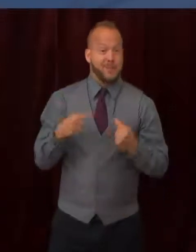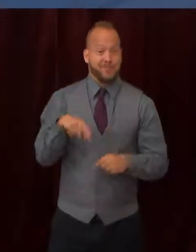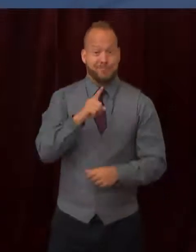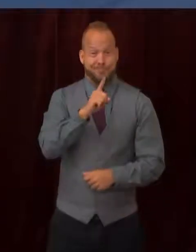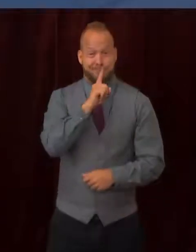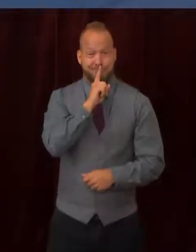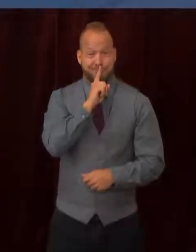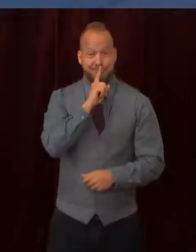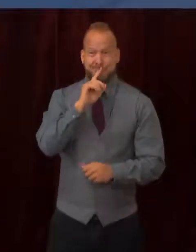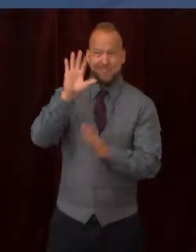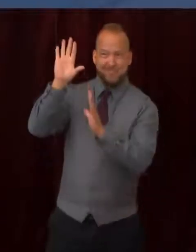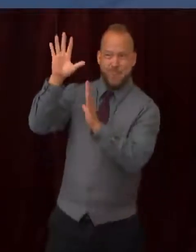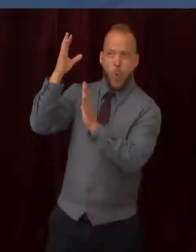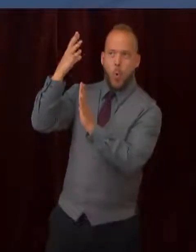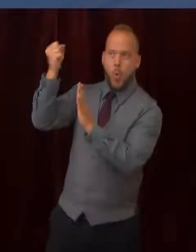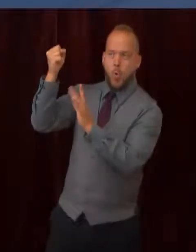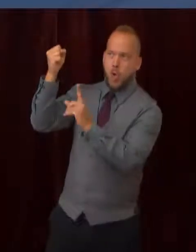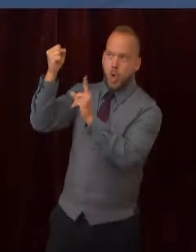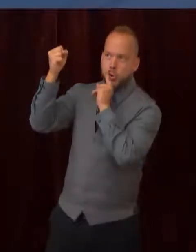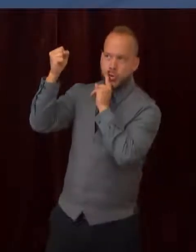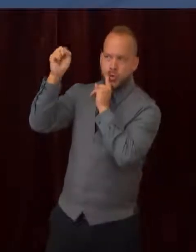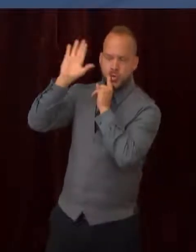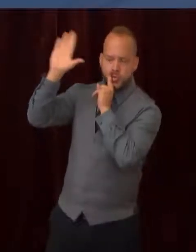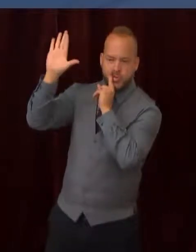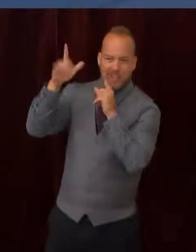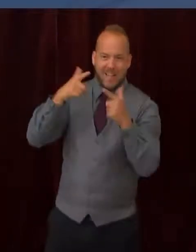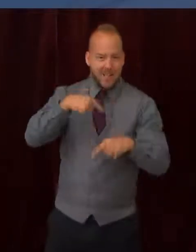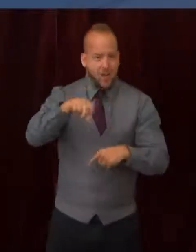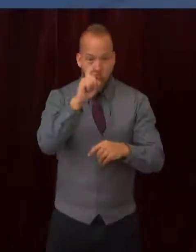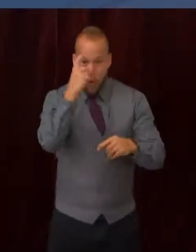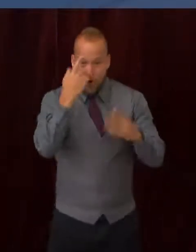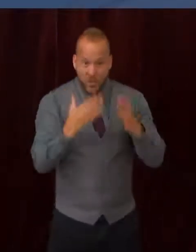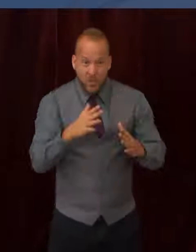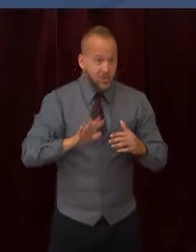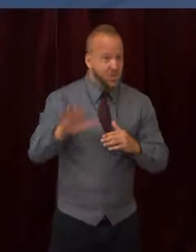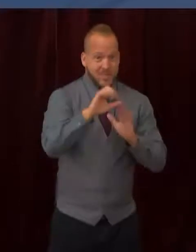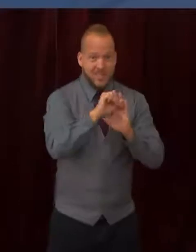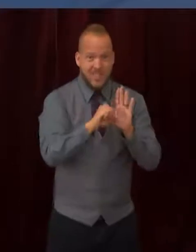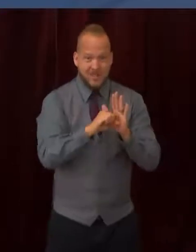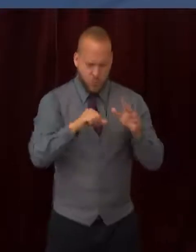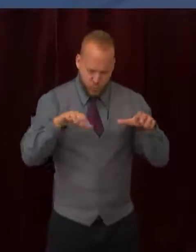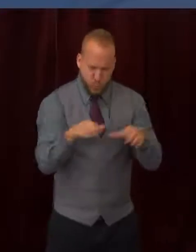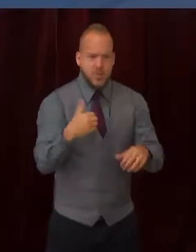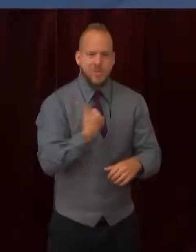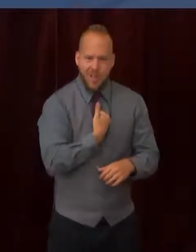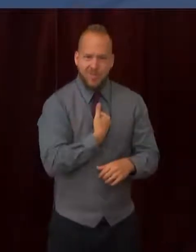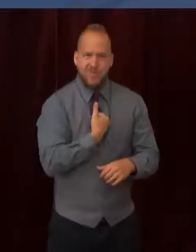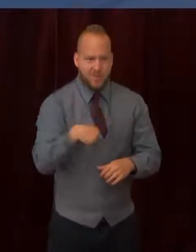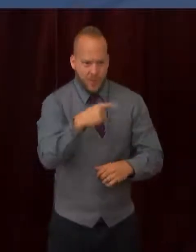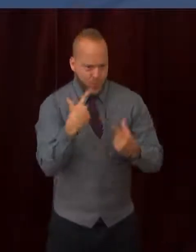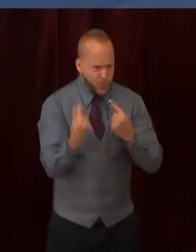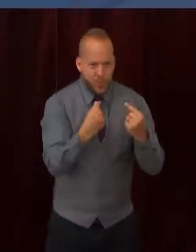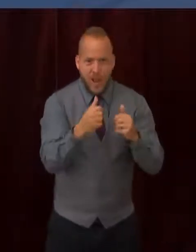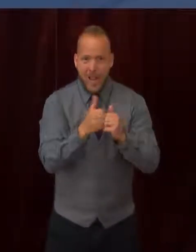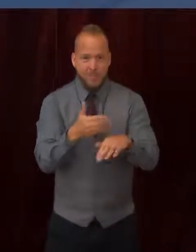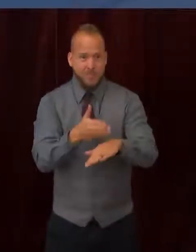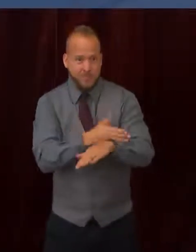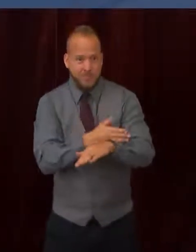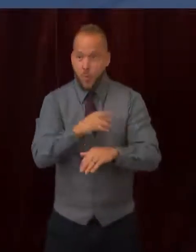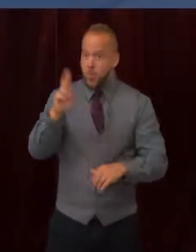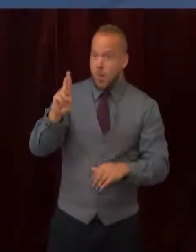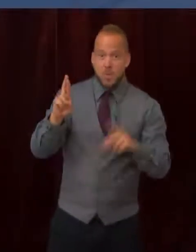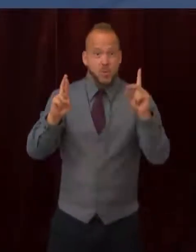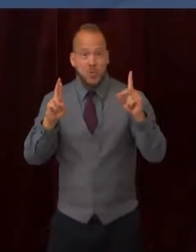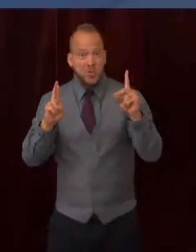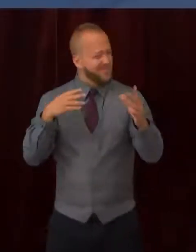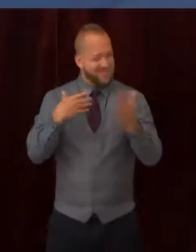work and very tough work they're doing. Look, it's Republicans and Democrat governors both right now who are doing all they